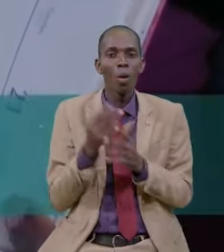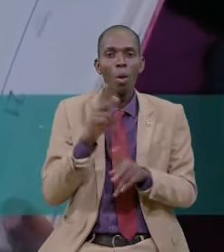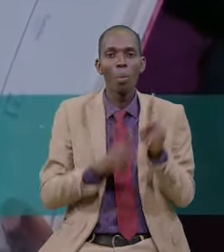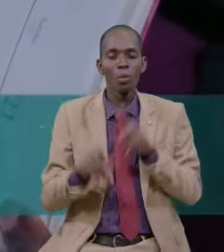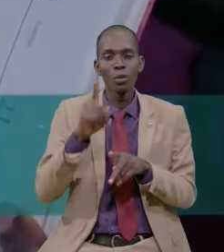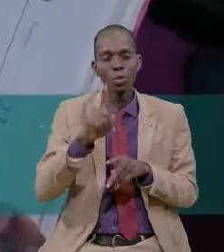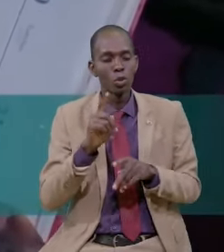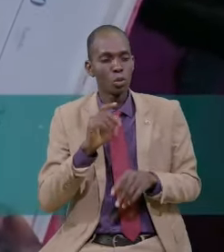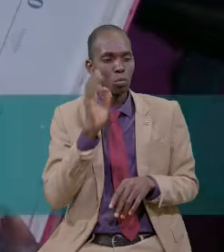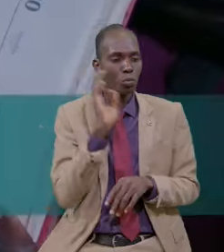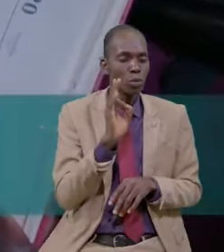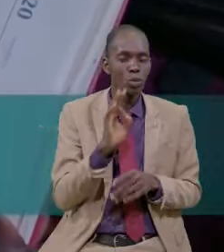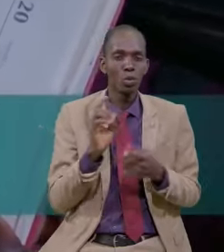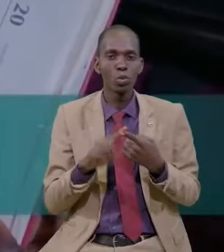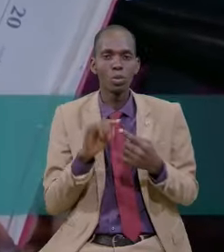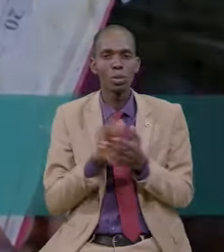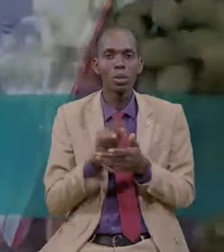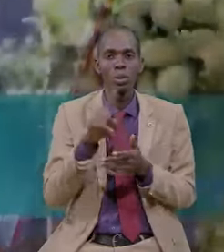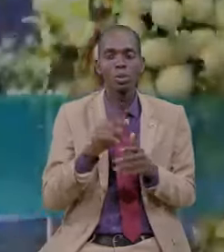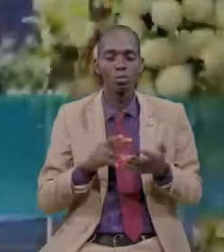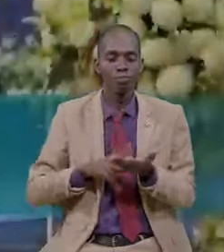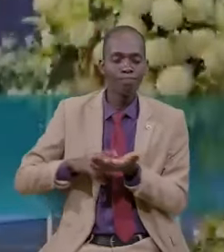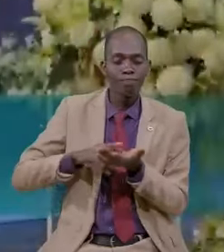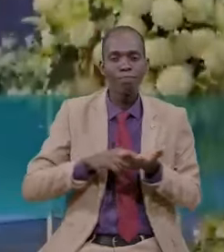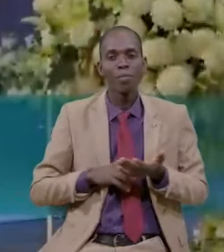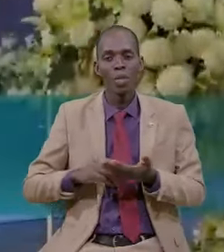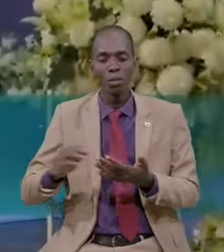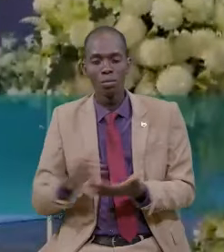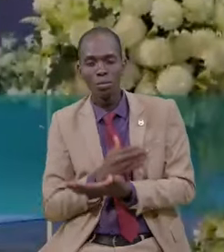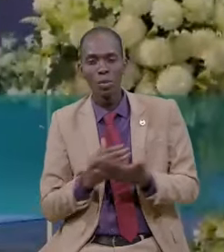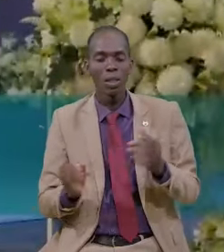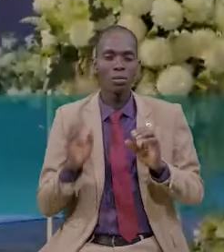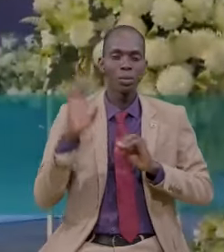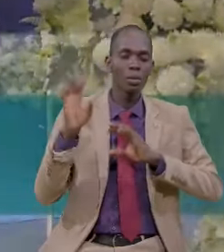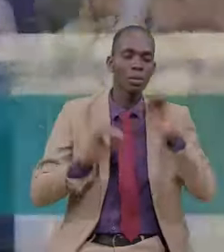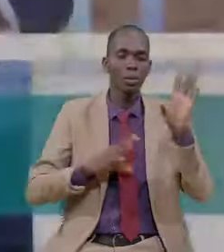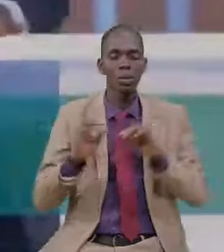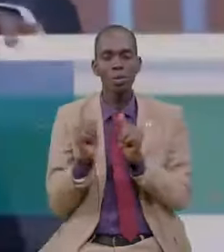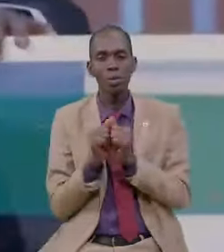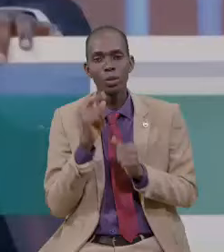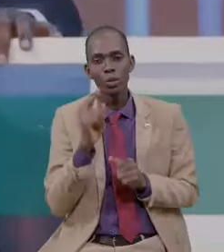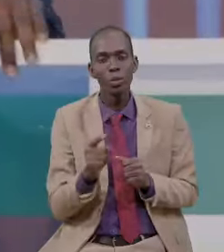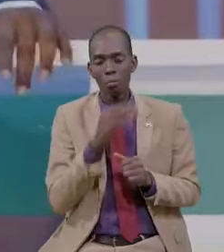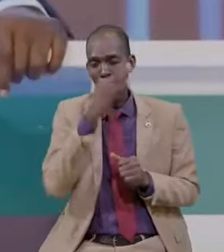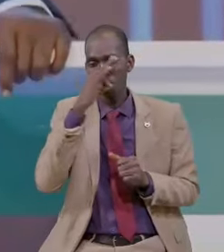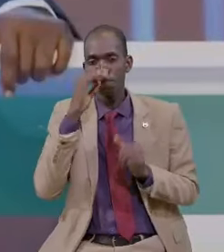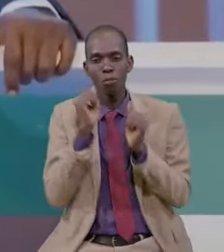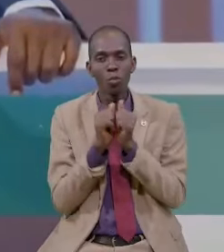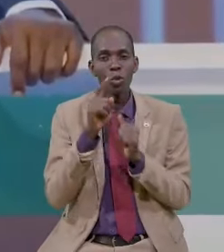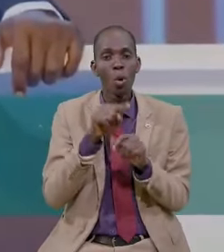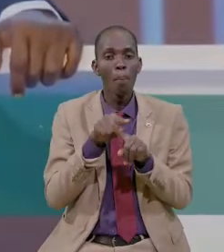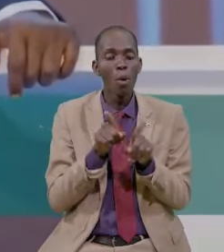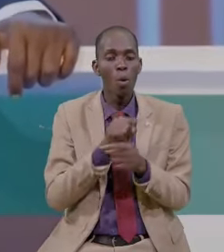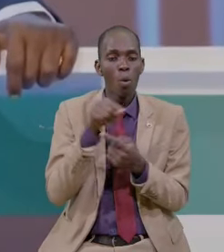dance with you, they rejoice with you, they shout with you, they fast with you, they do everything with you, but when the rapture